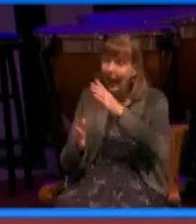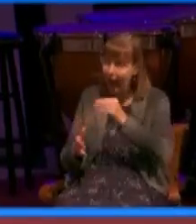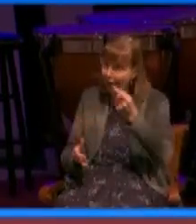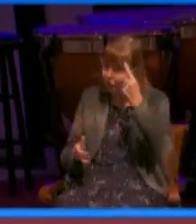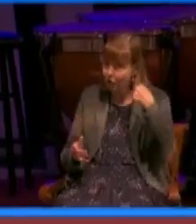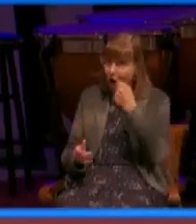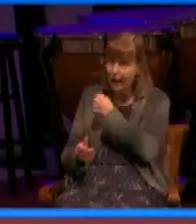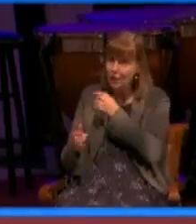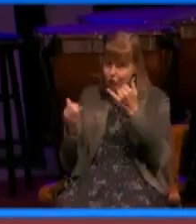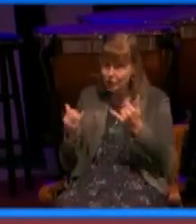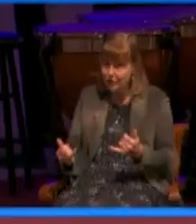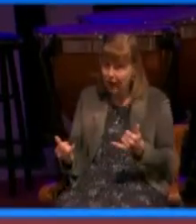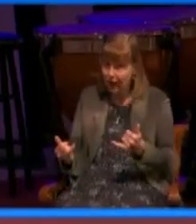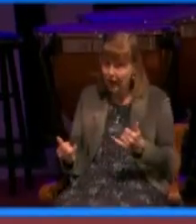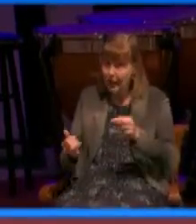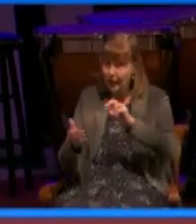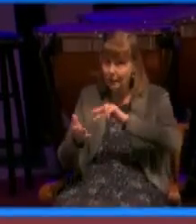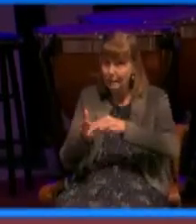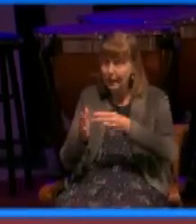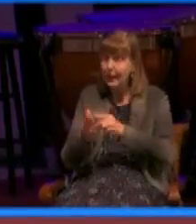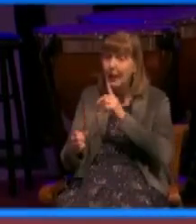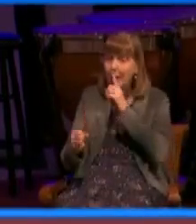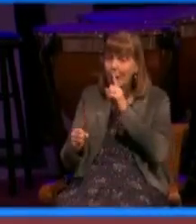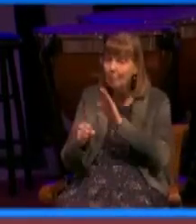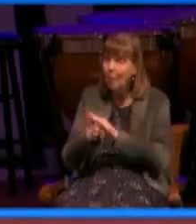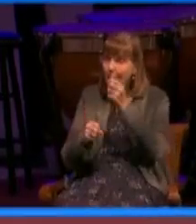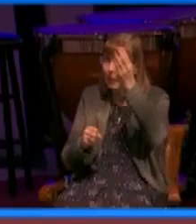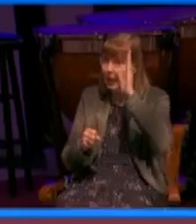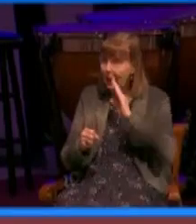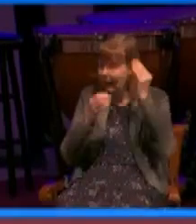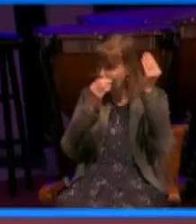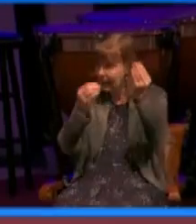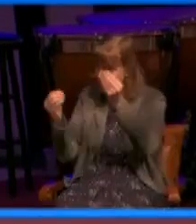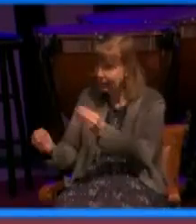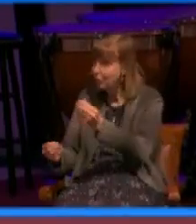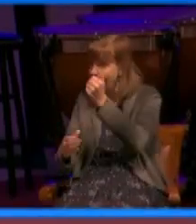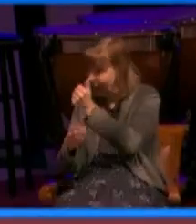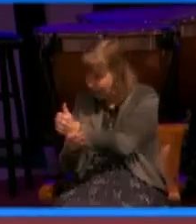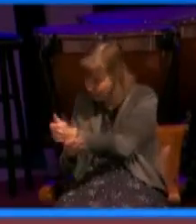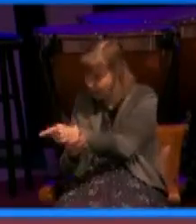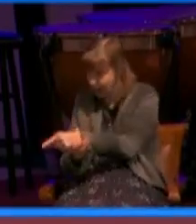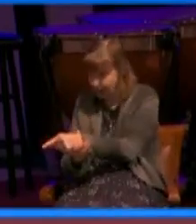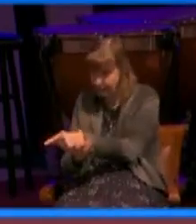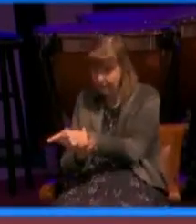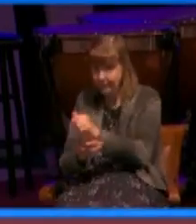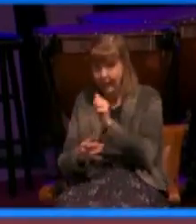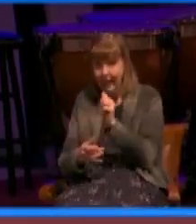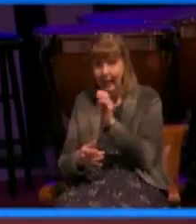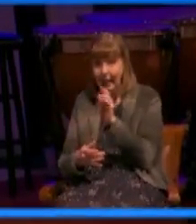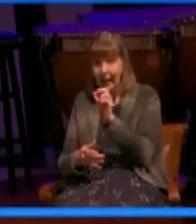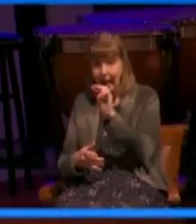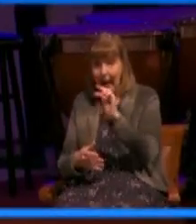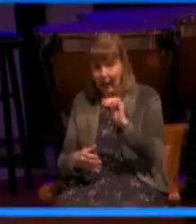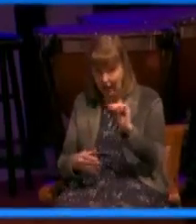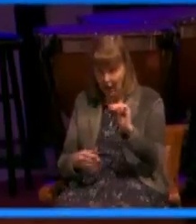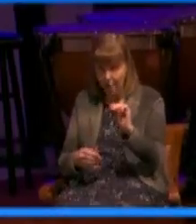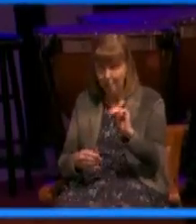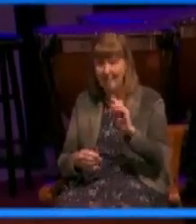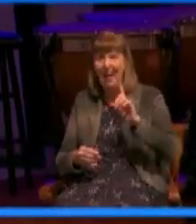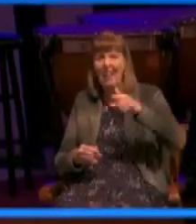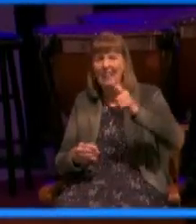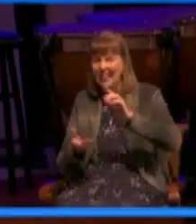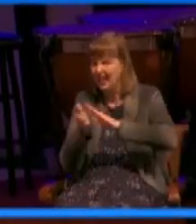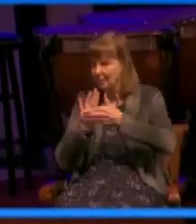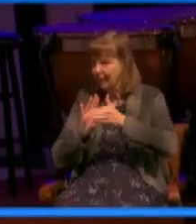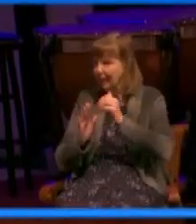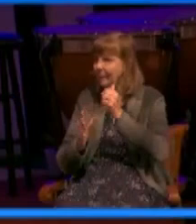promises given to Abram or Abraham in Genesis are for us as well today. They matter to